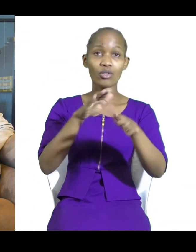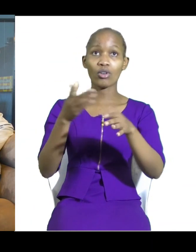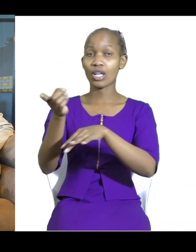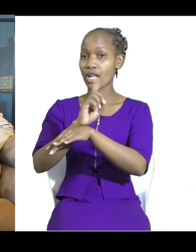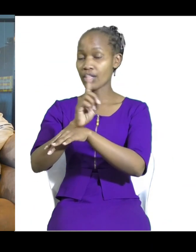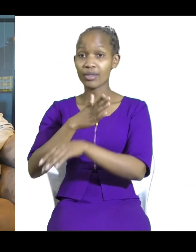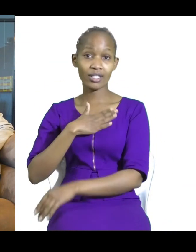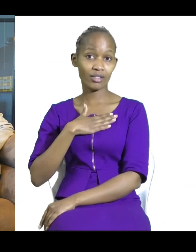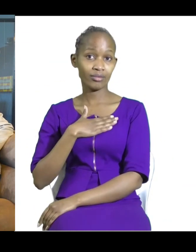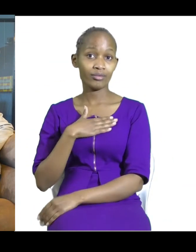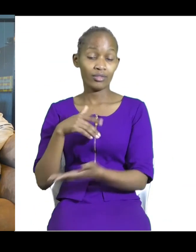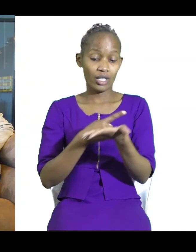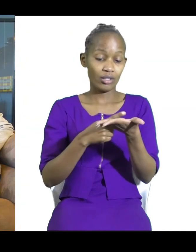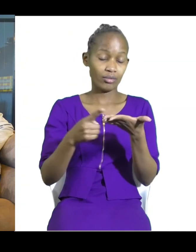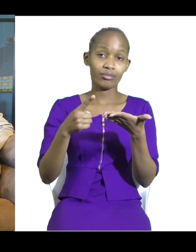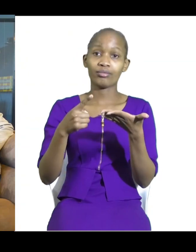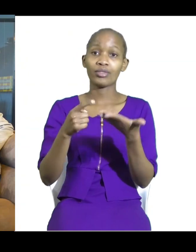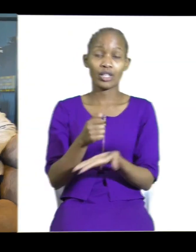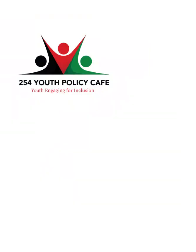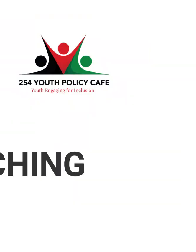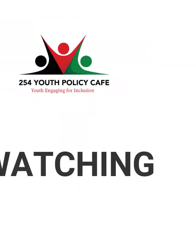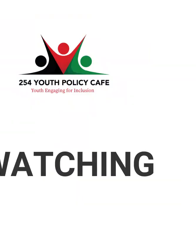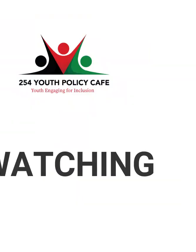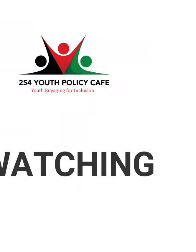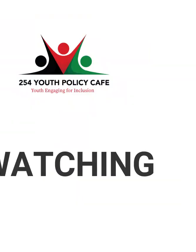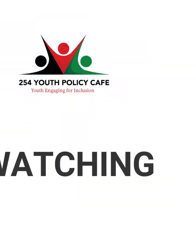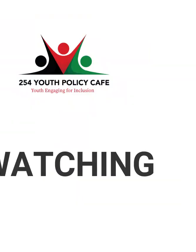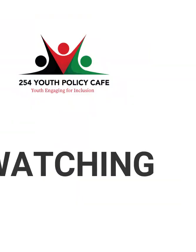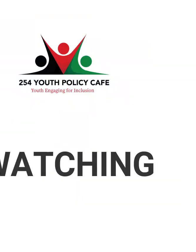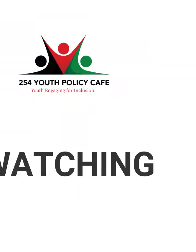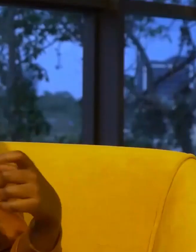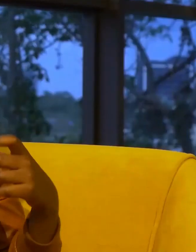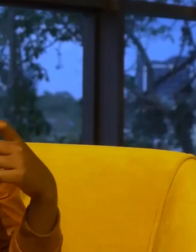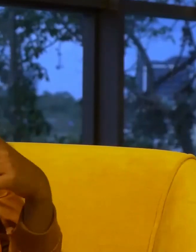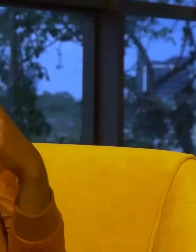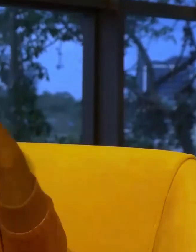hours or some minutes in my week and just help. Yeah.